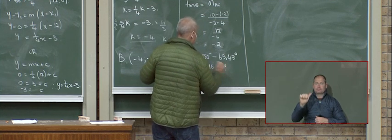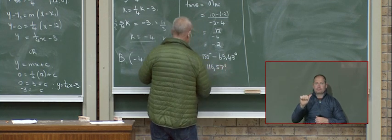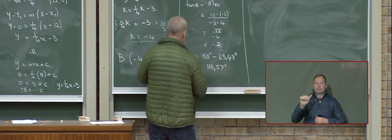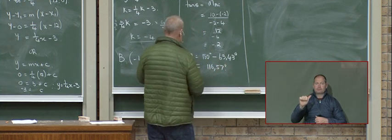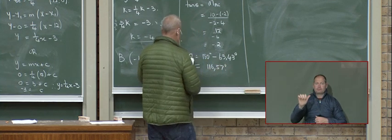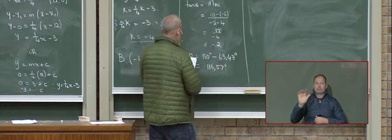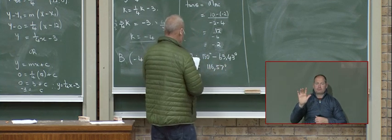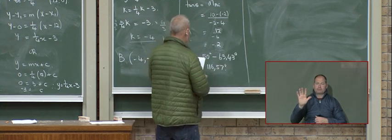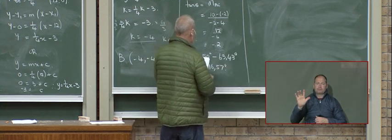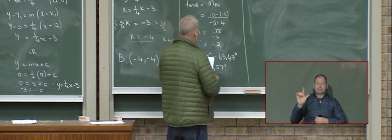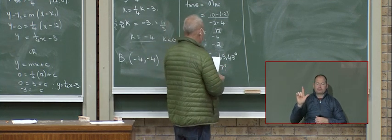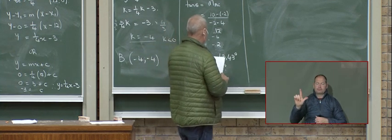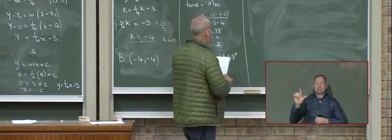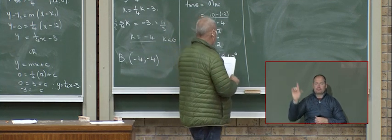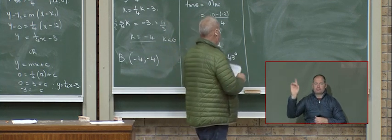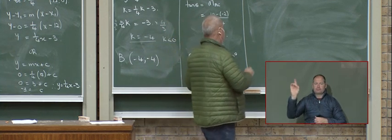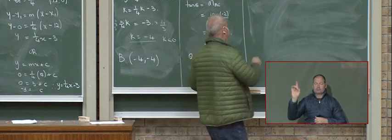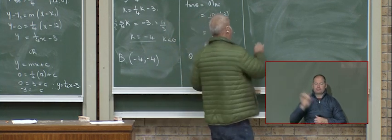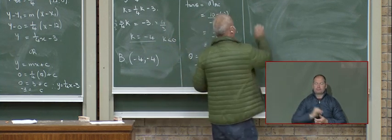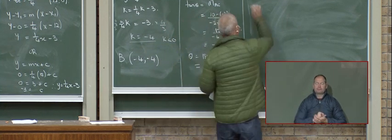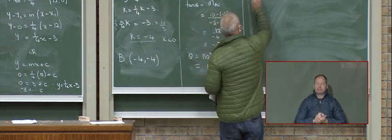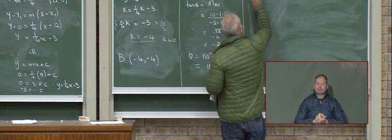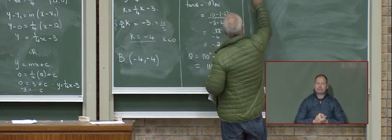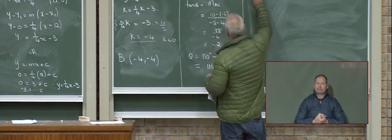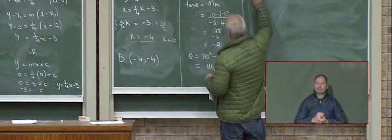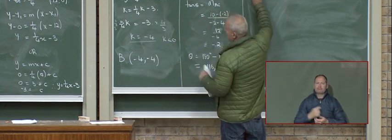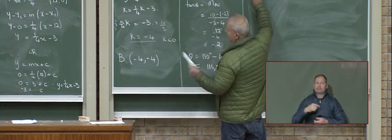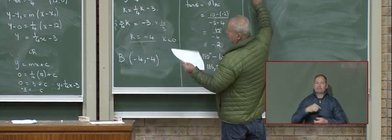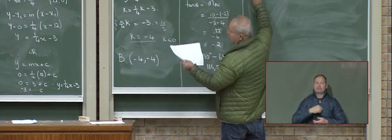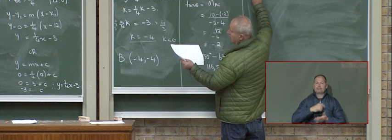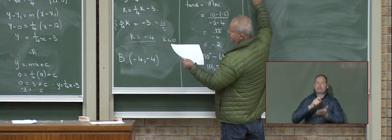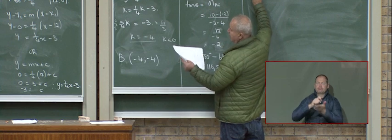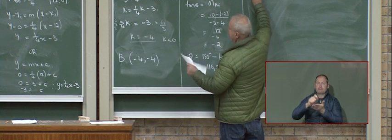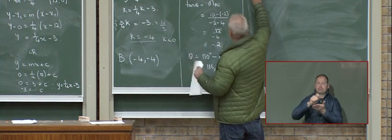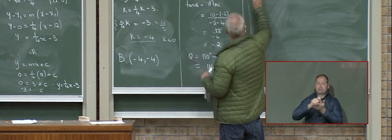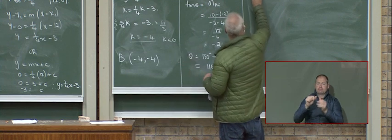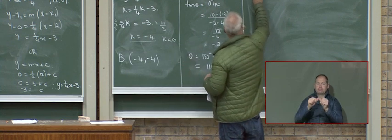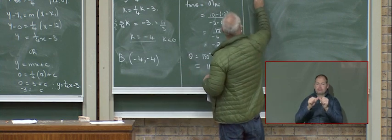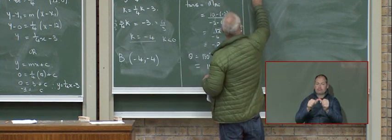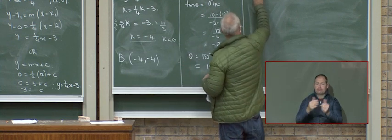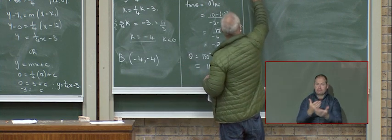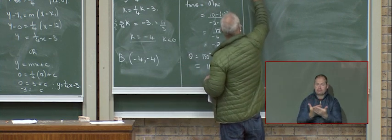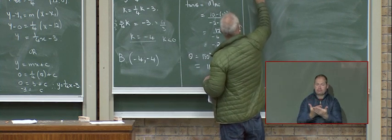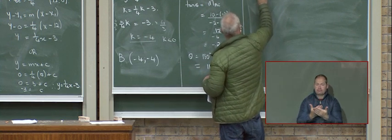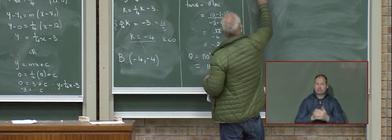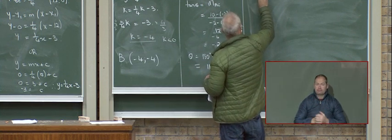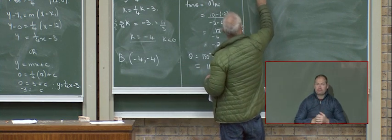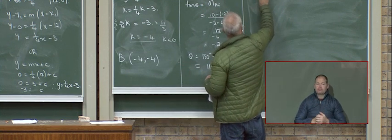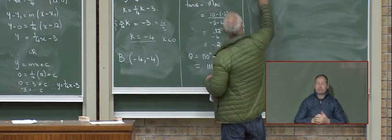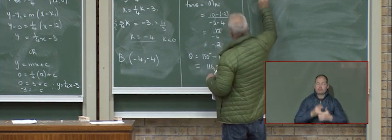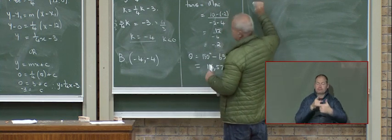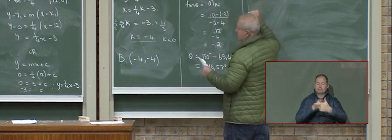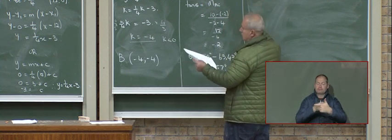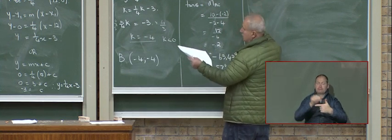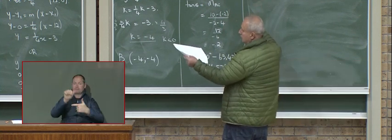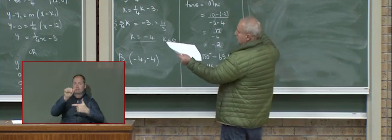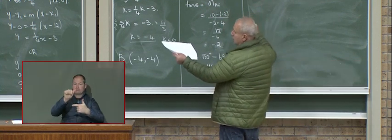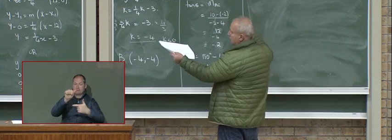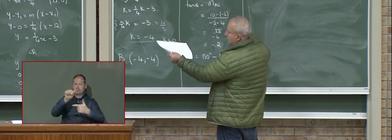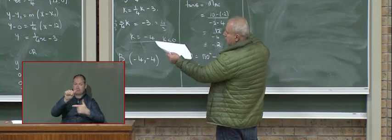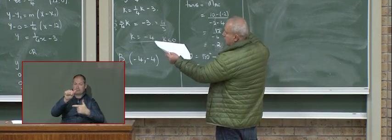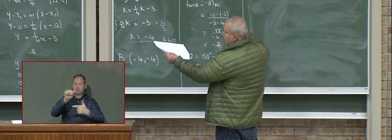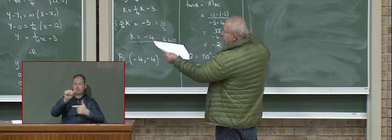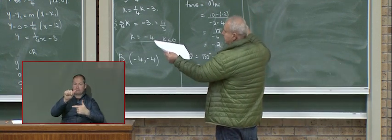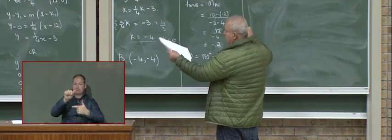116,57 degrees. So here we can say that angle A plus